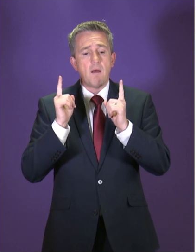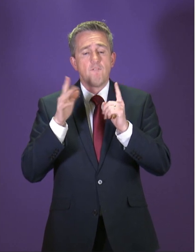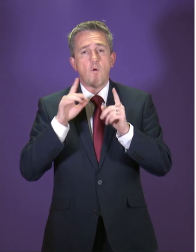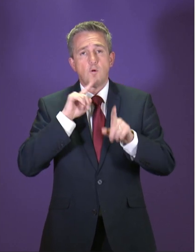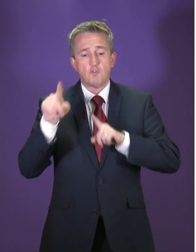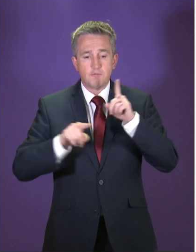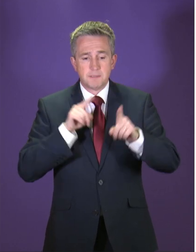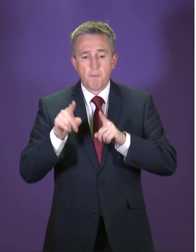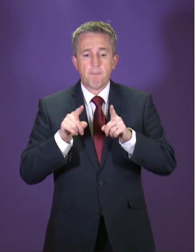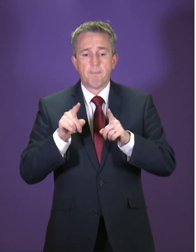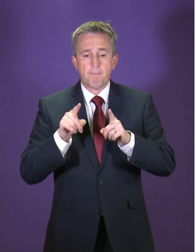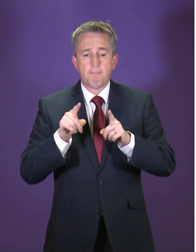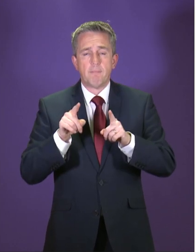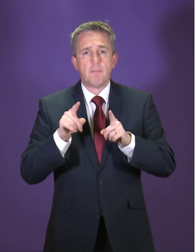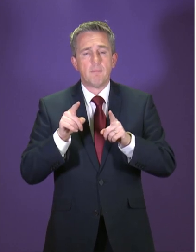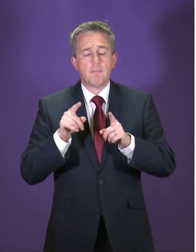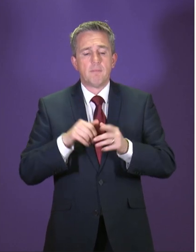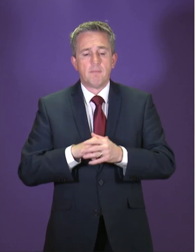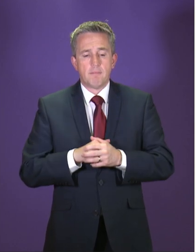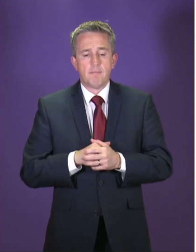Tourism, Arts and Creative Arts.